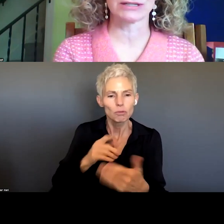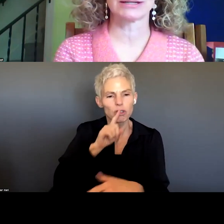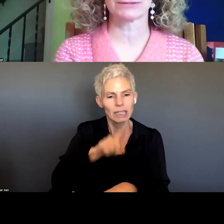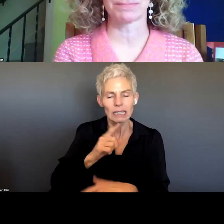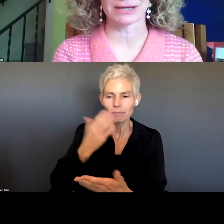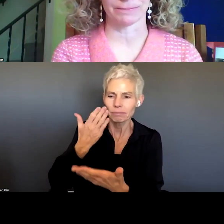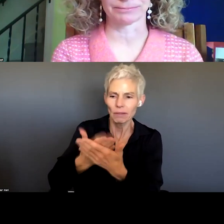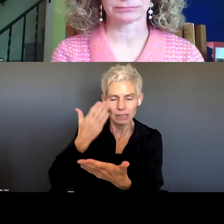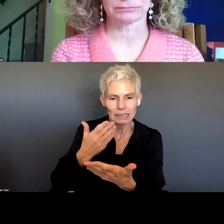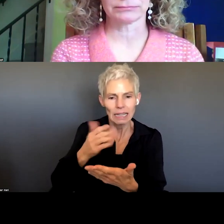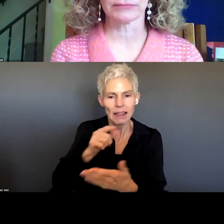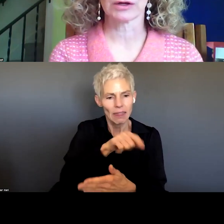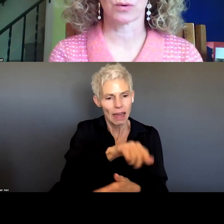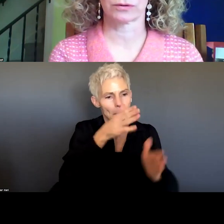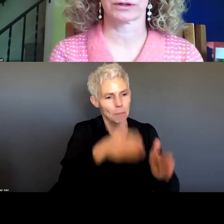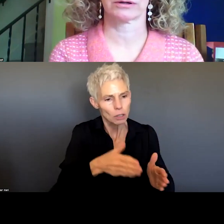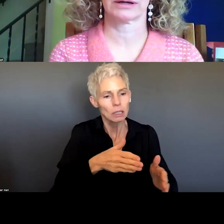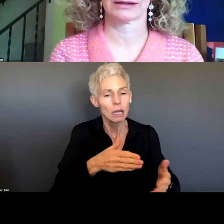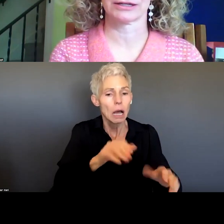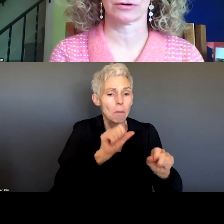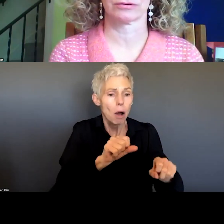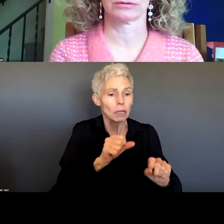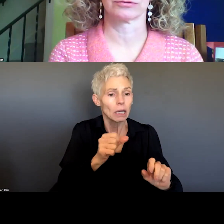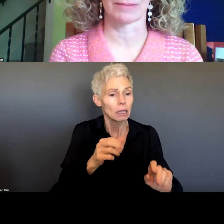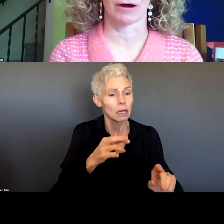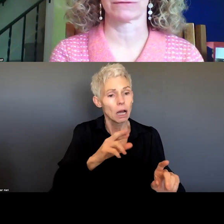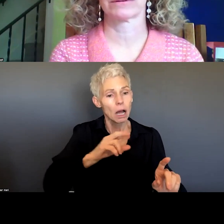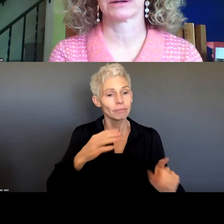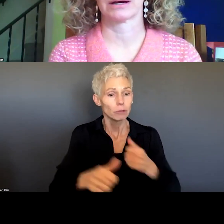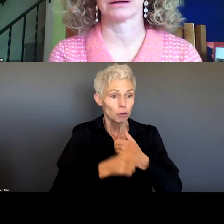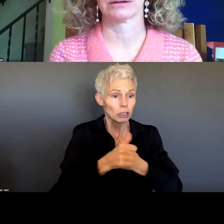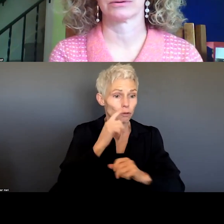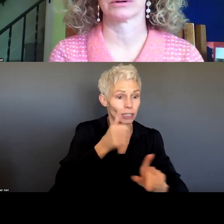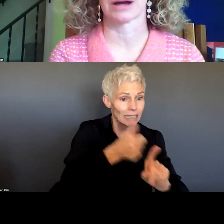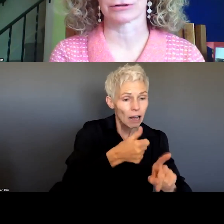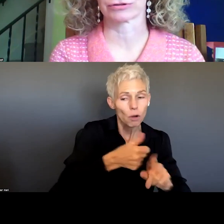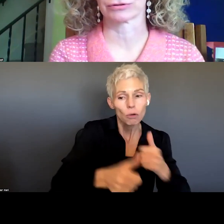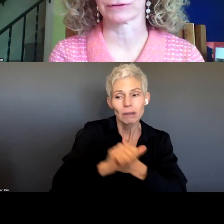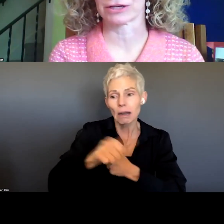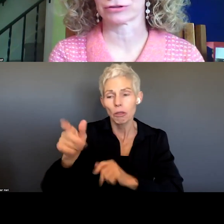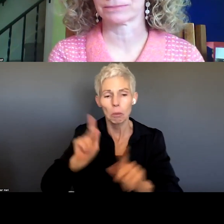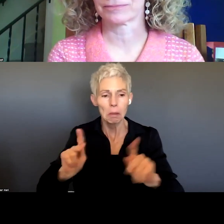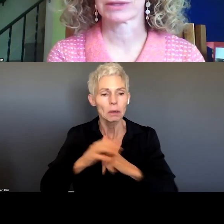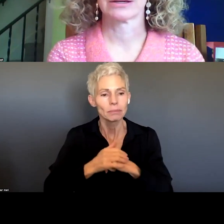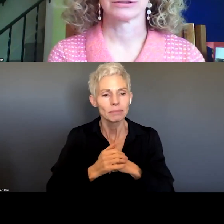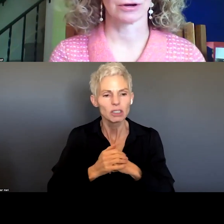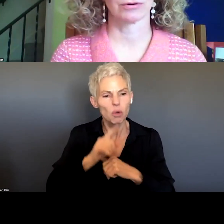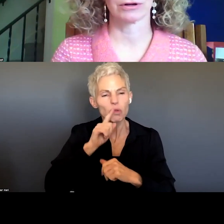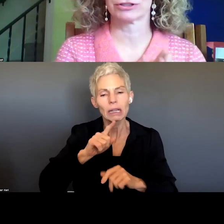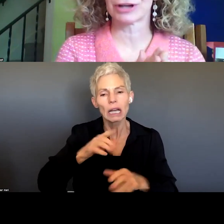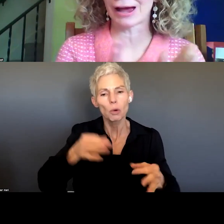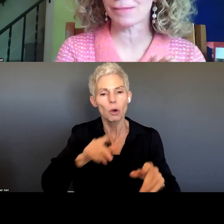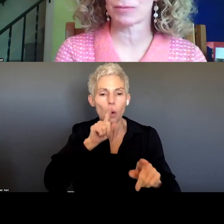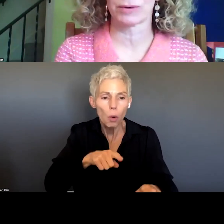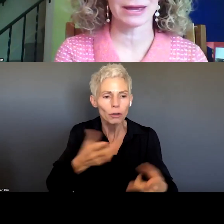So it is B, court order, LEO, drop-off, or doctor certification. So